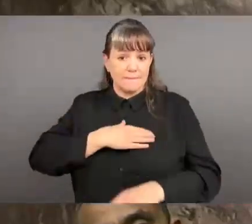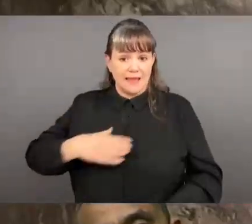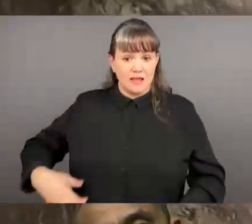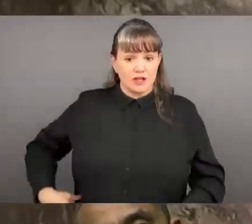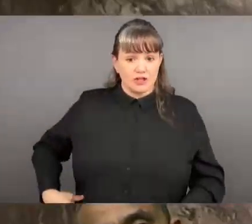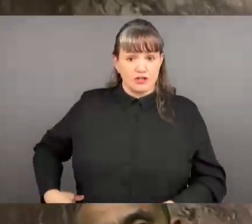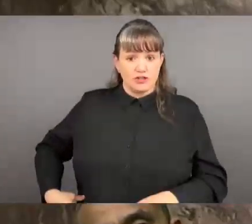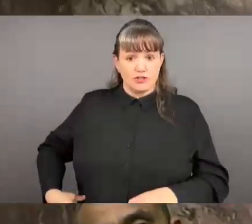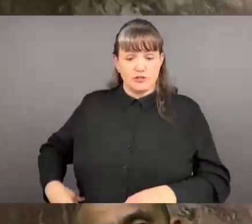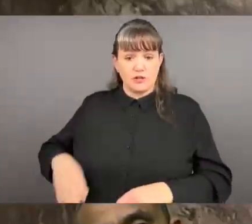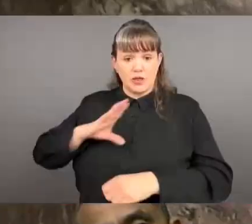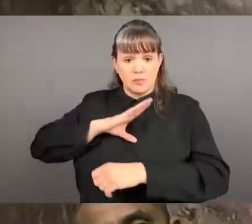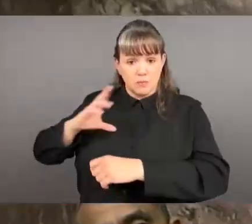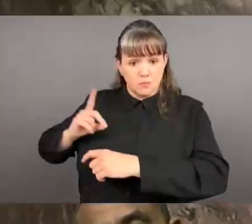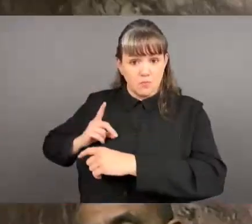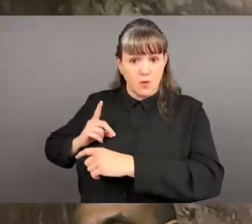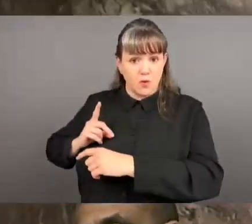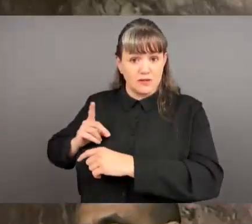Express support.